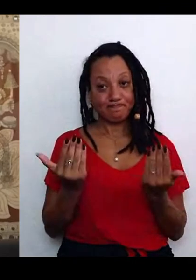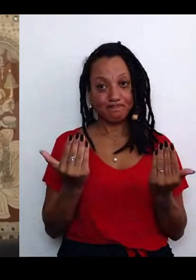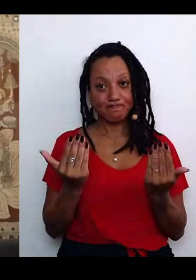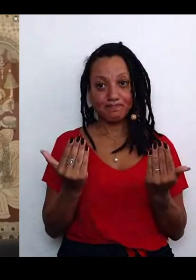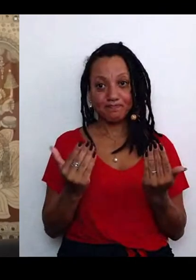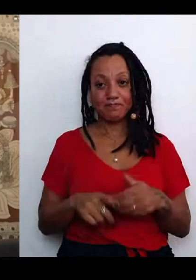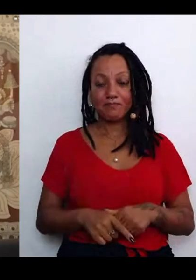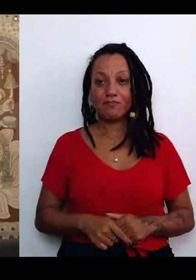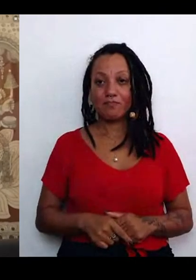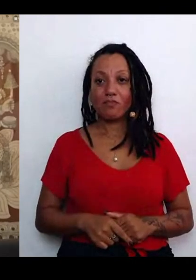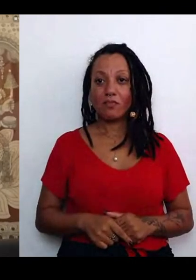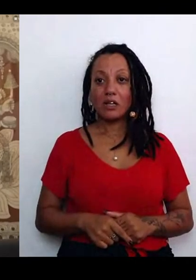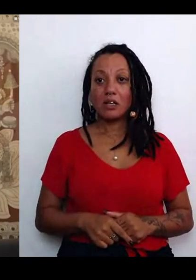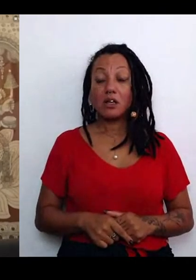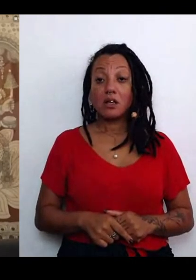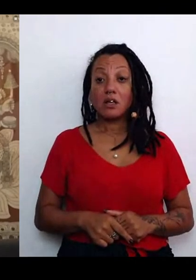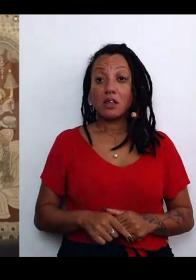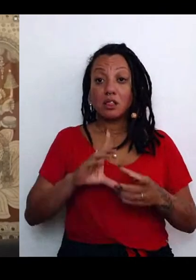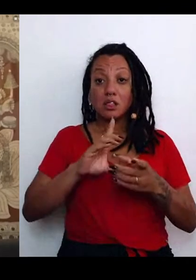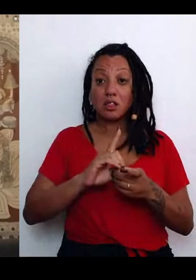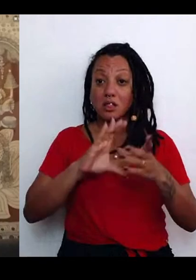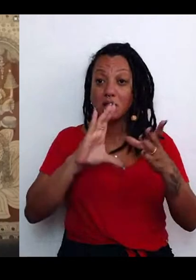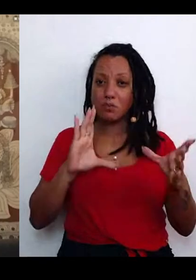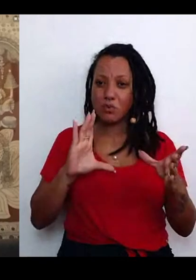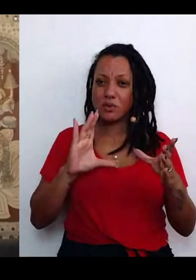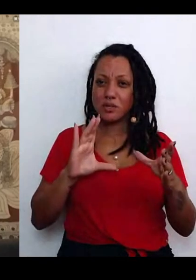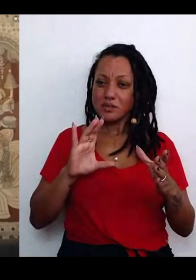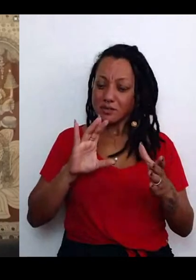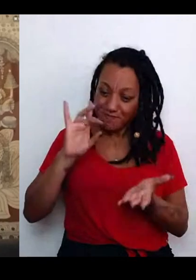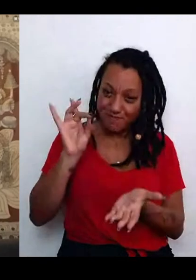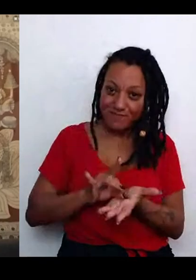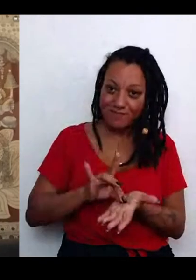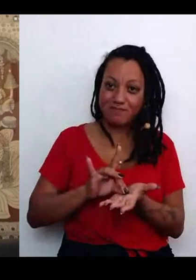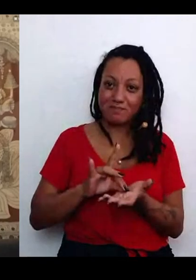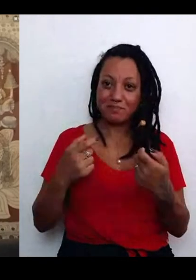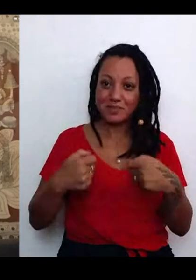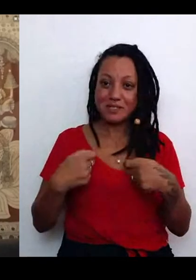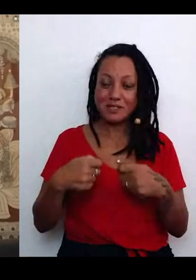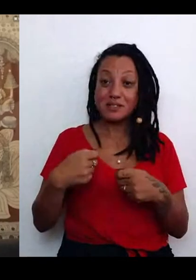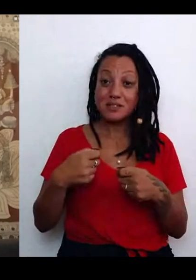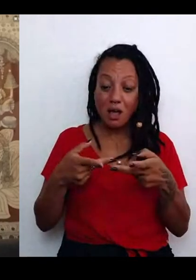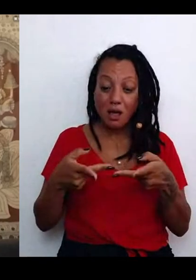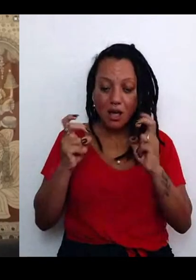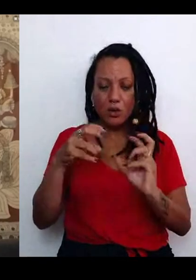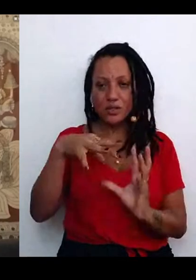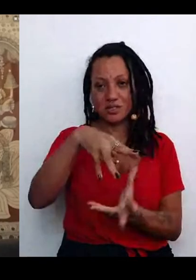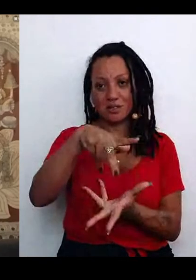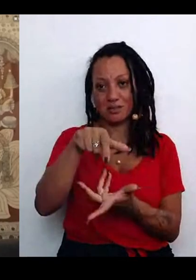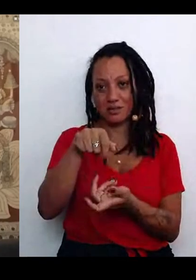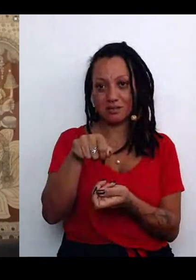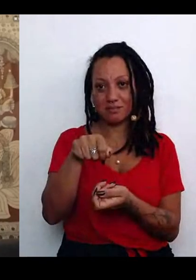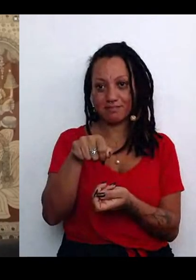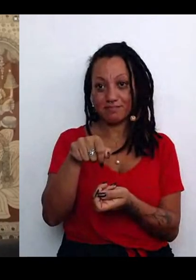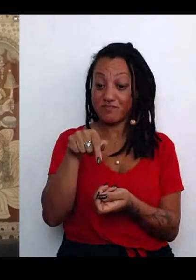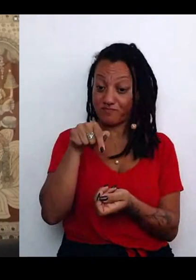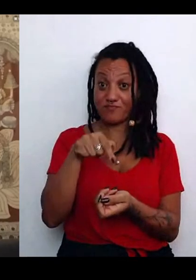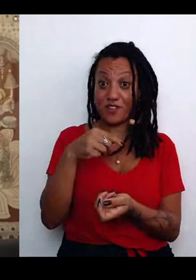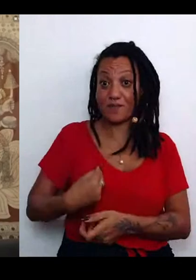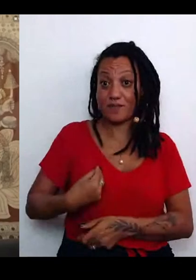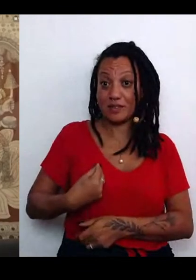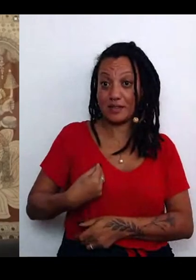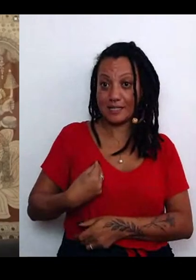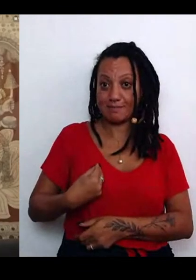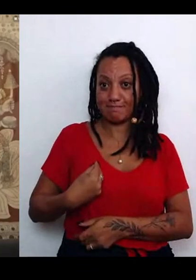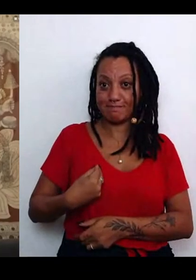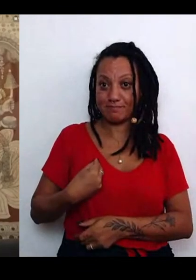creativity recognition come together with the worms women's creativity productivity and recognition and to me our democracy is